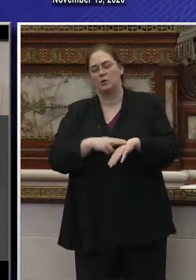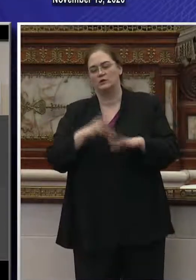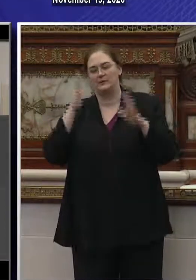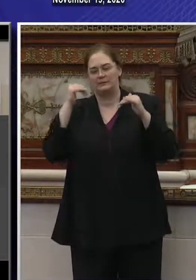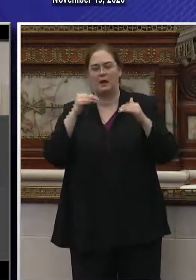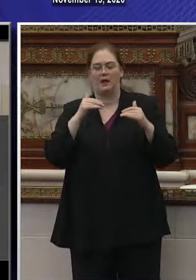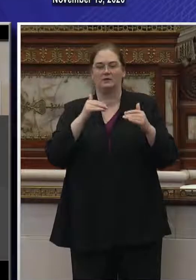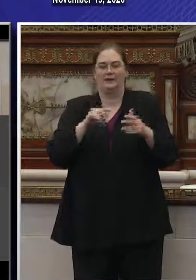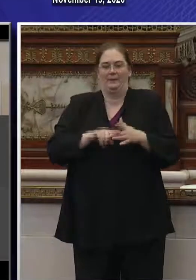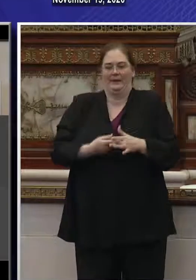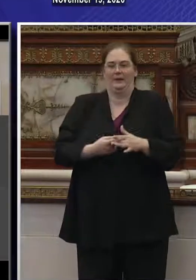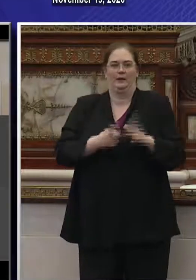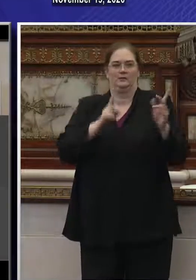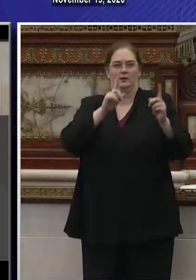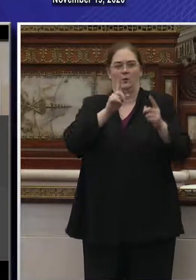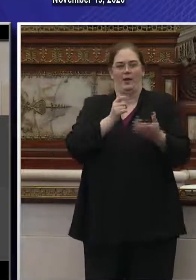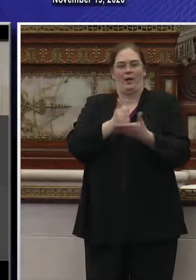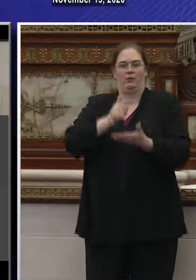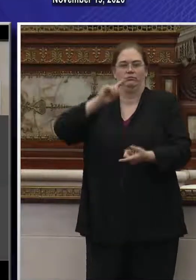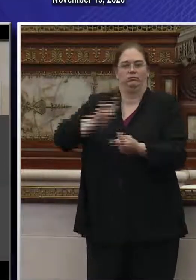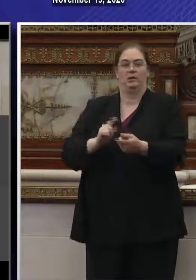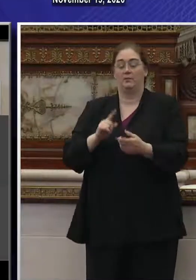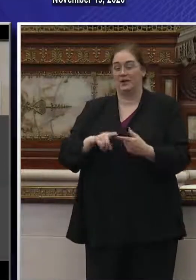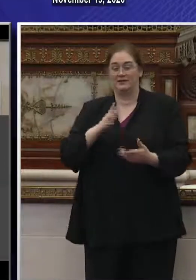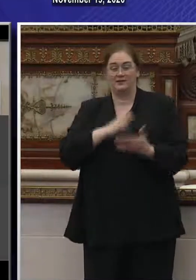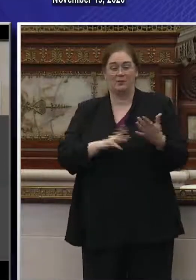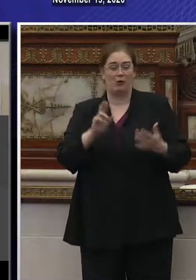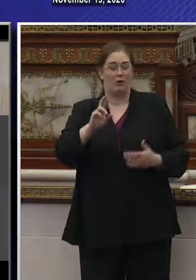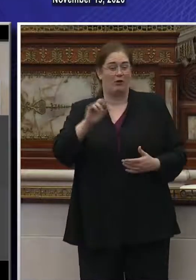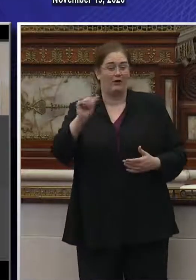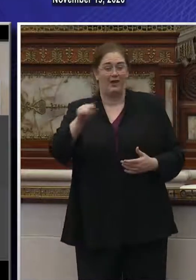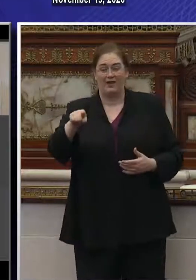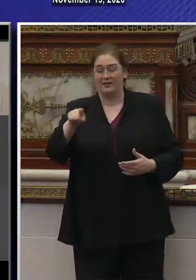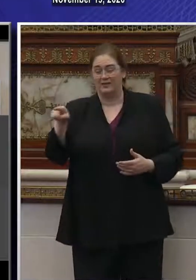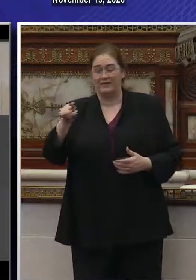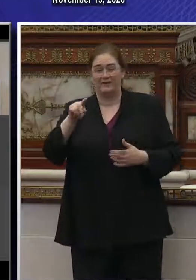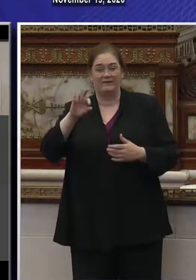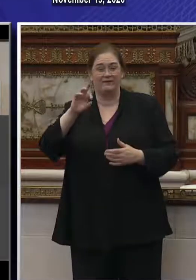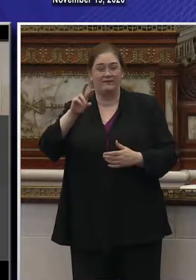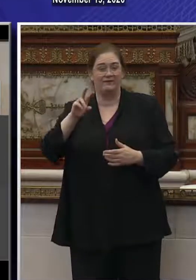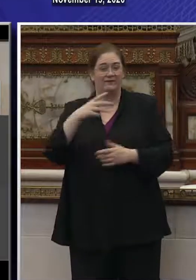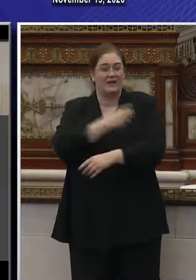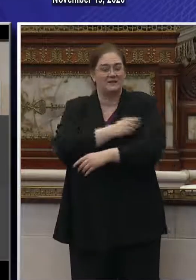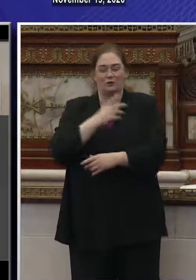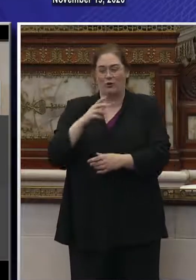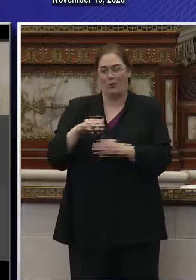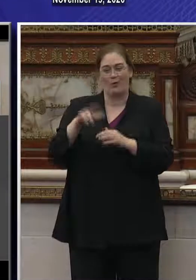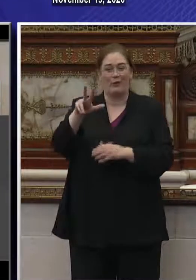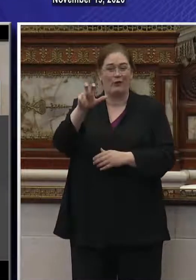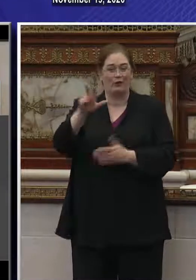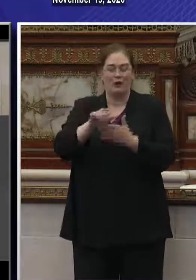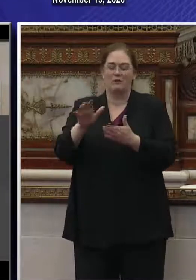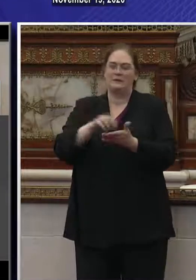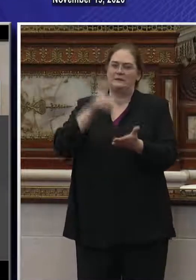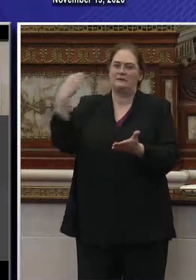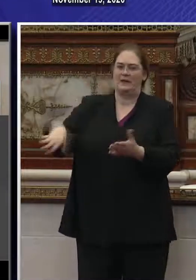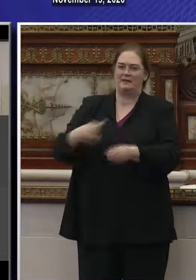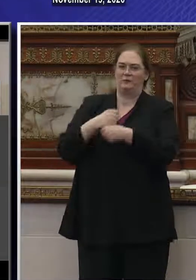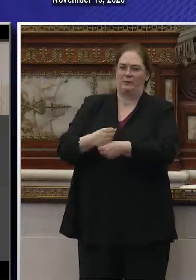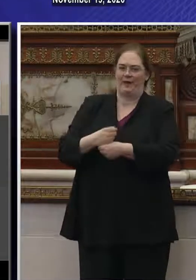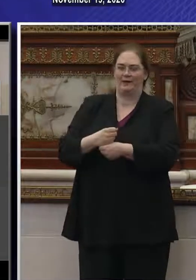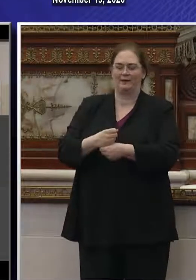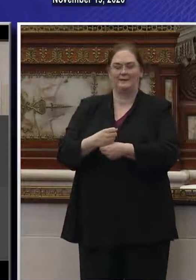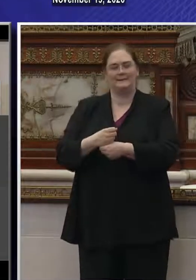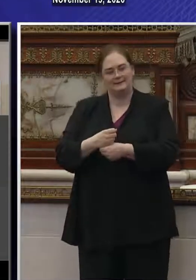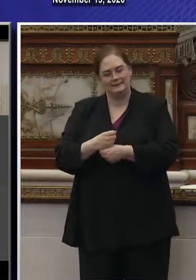be subsidized early on, but some of these RNA vaccines are upwards of $300. And they're just expensive to make. So that's just another thing